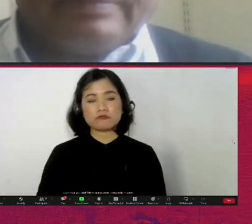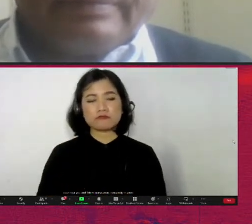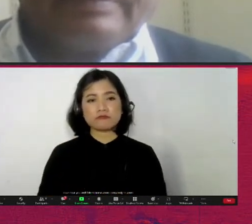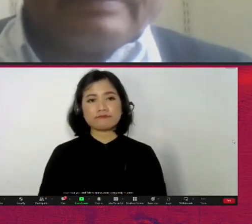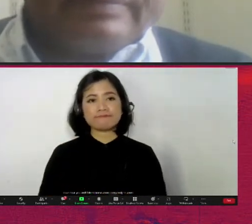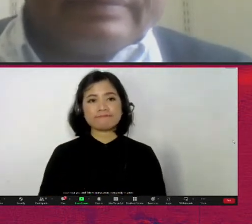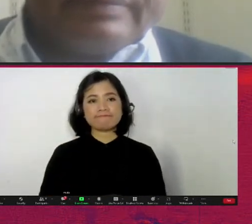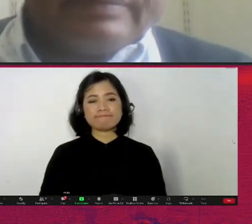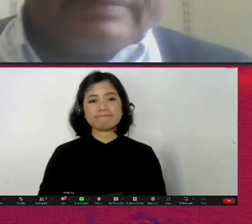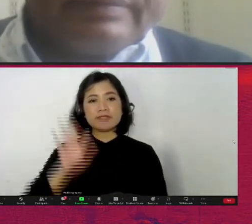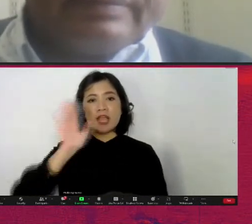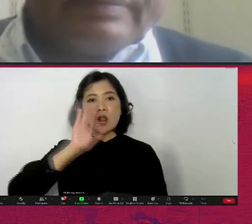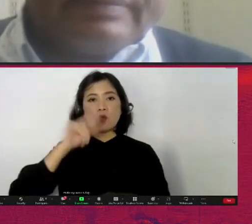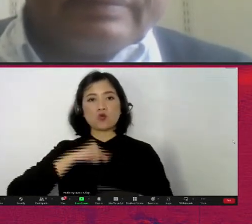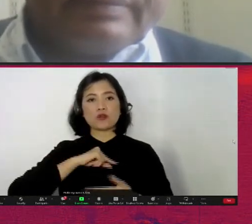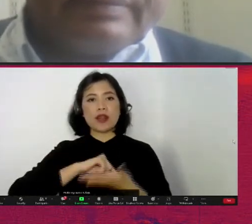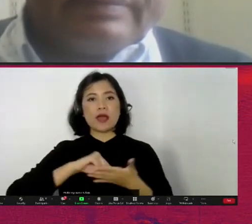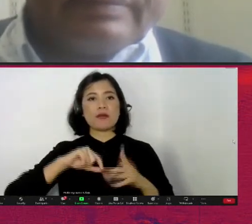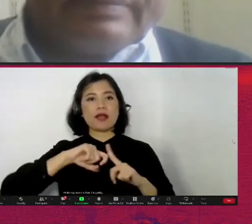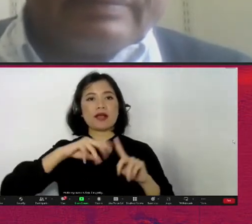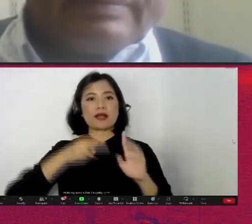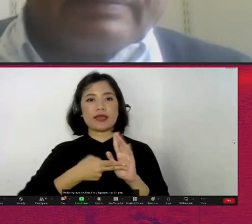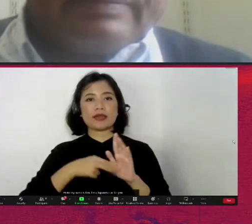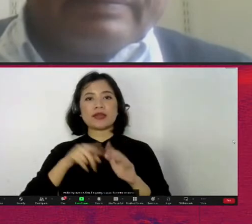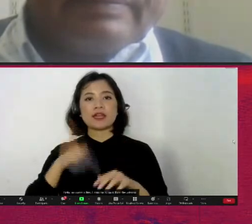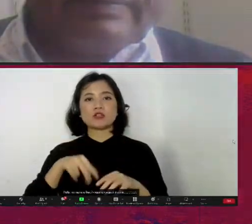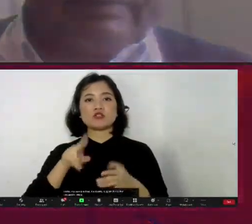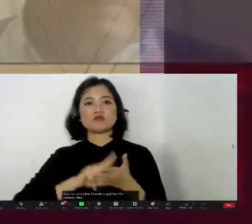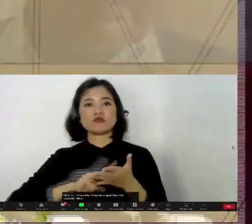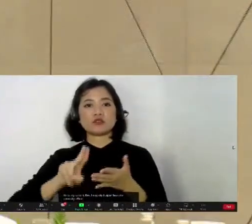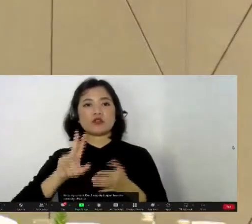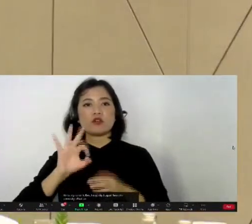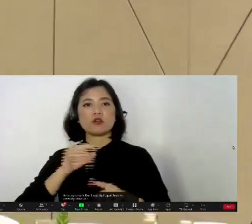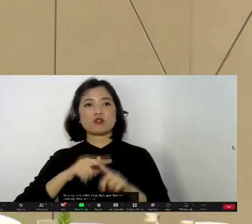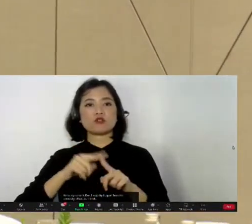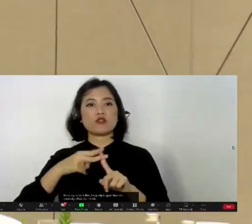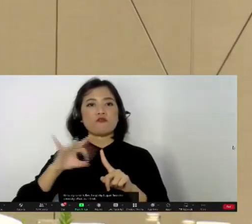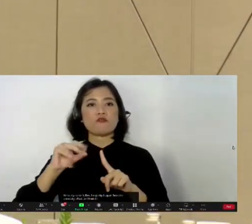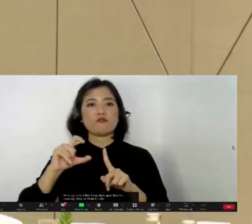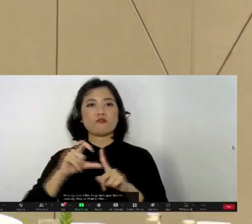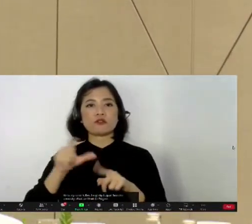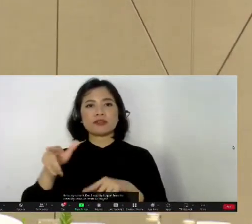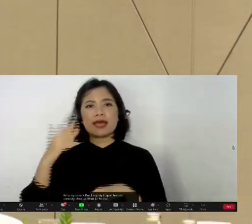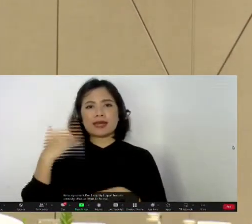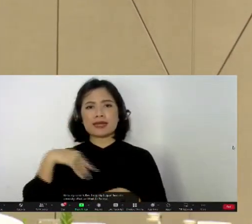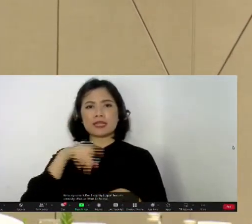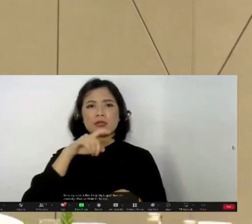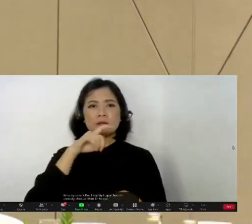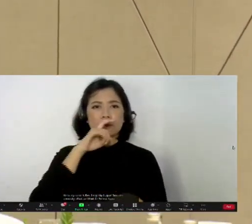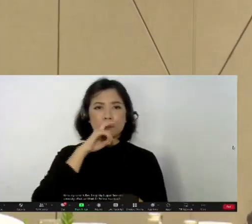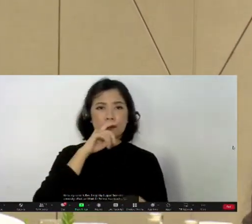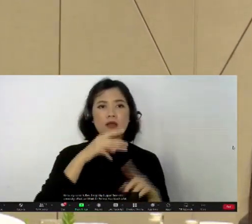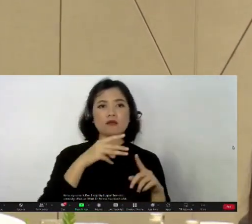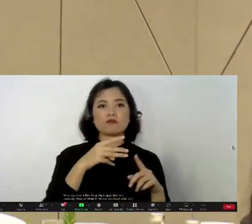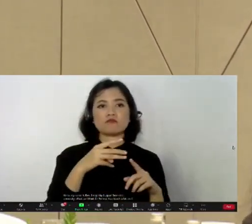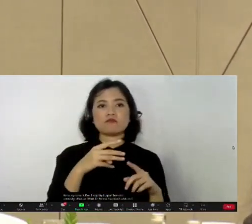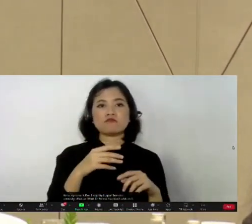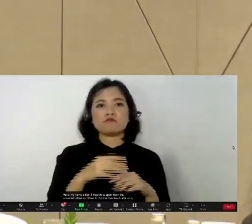Ken. Hello, my name is Ken. I'm a Jardine Scholar from the University of Oxford. So I think Dr. Vollmer has touched a bit on it